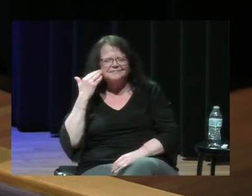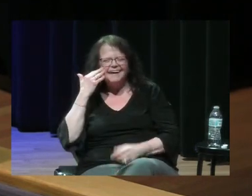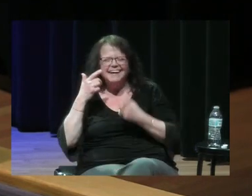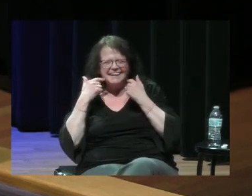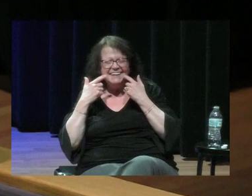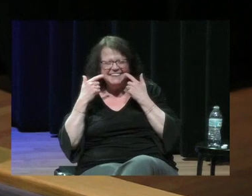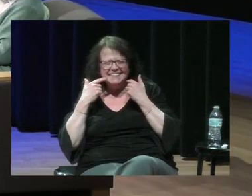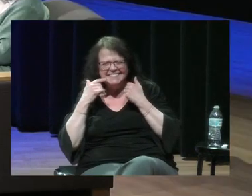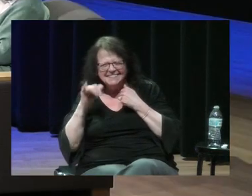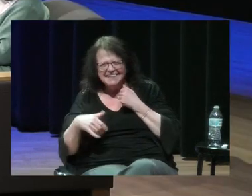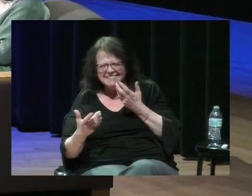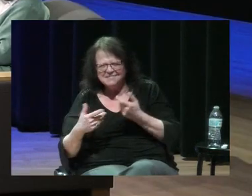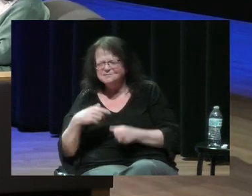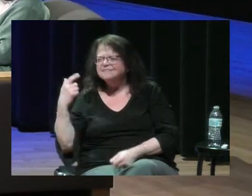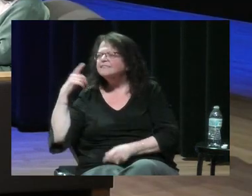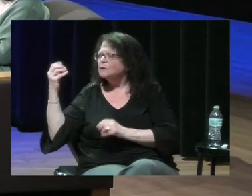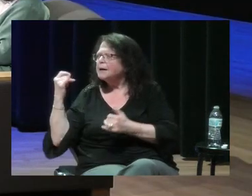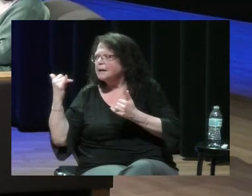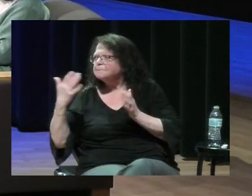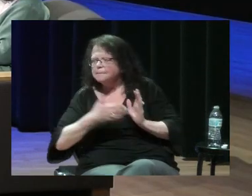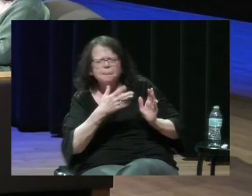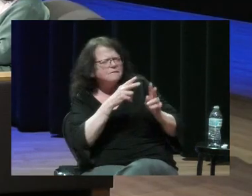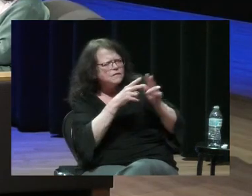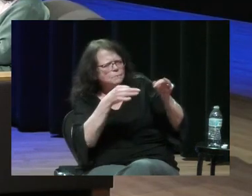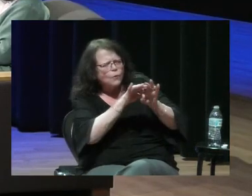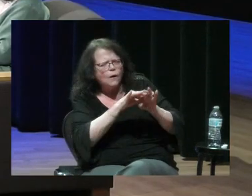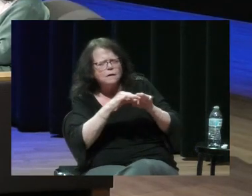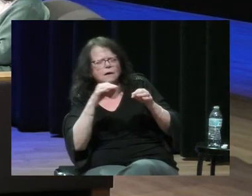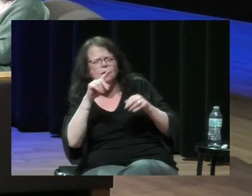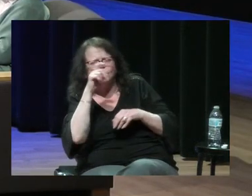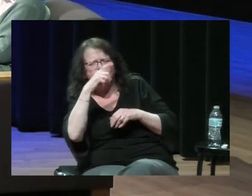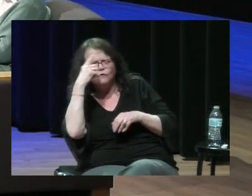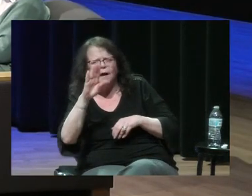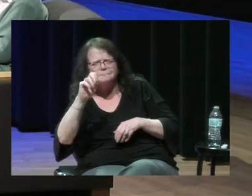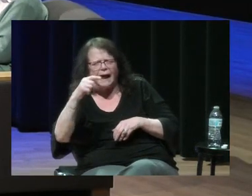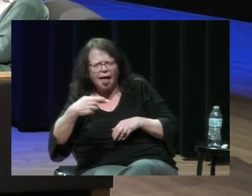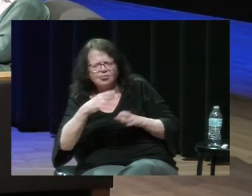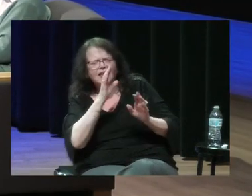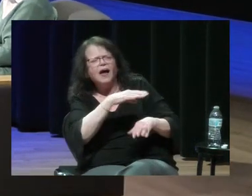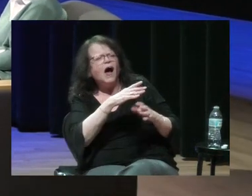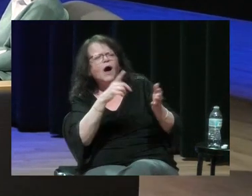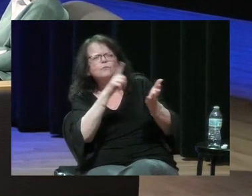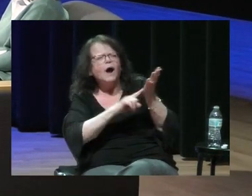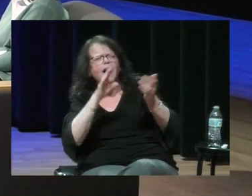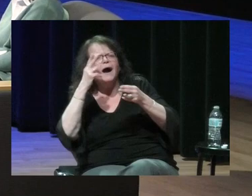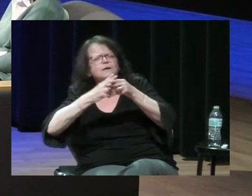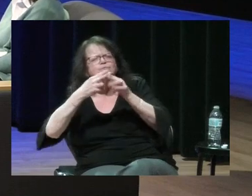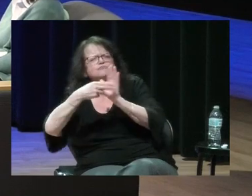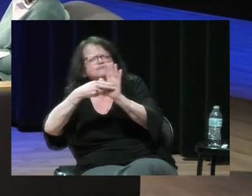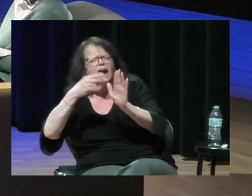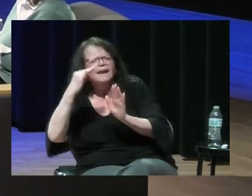A very important question for Beth. What brand of facial cleanser?